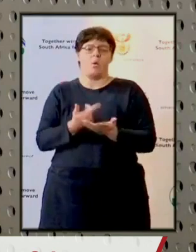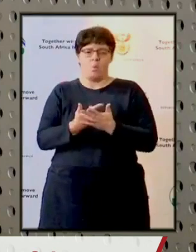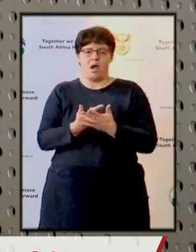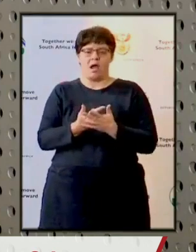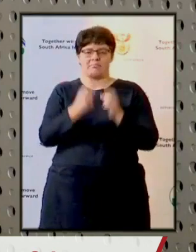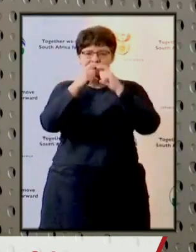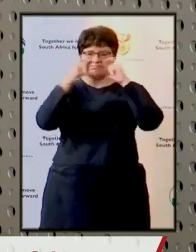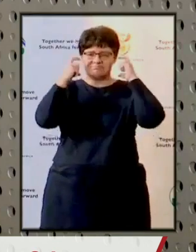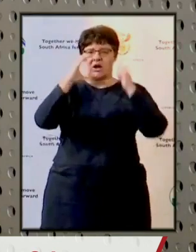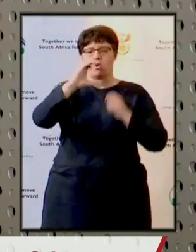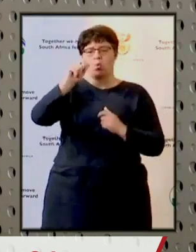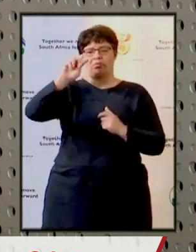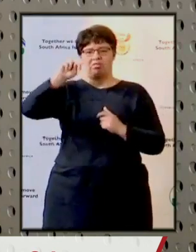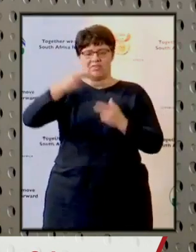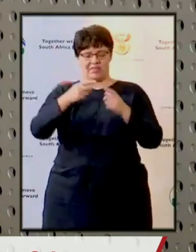very